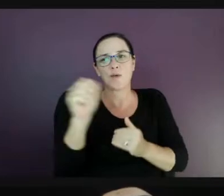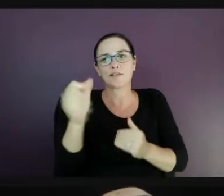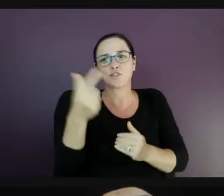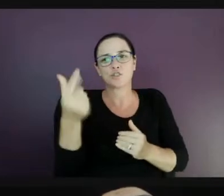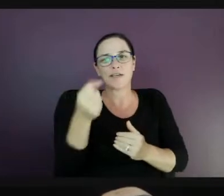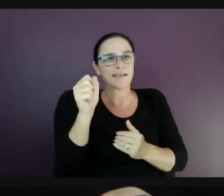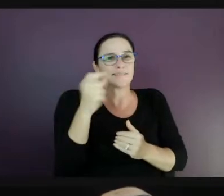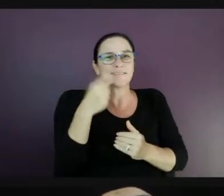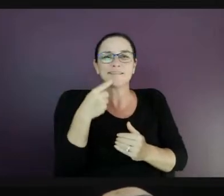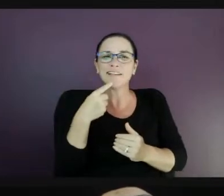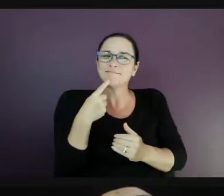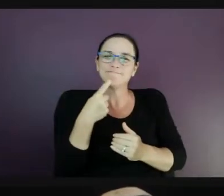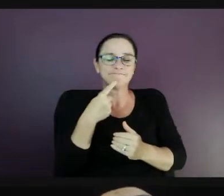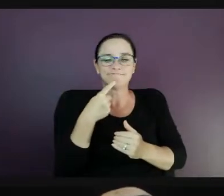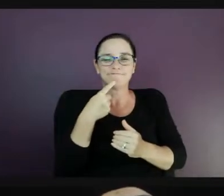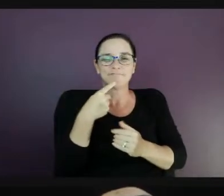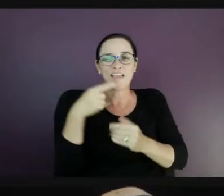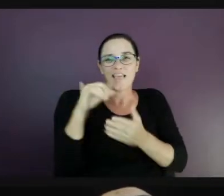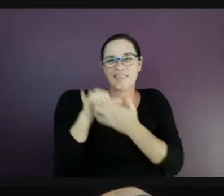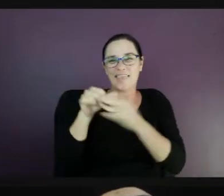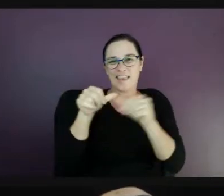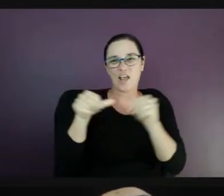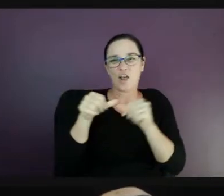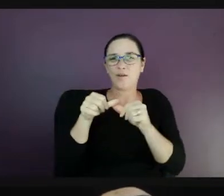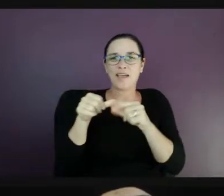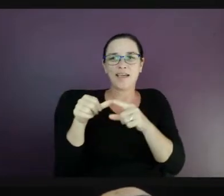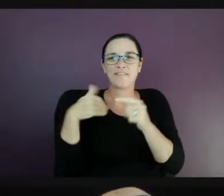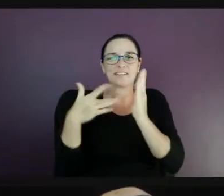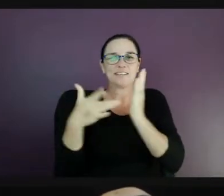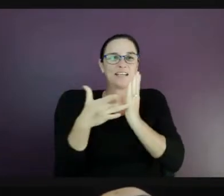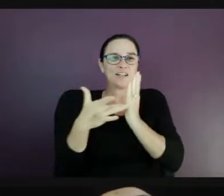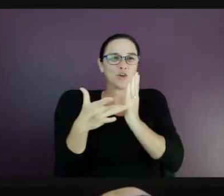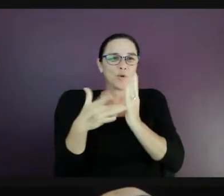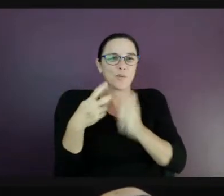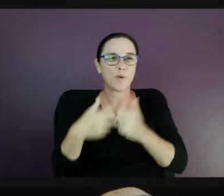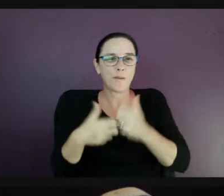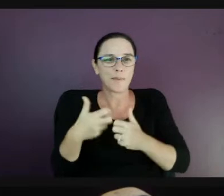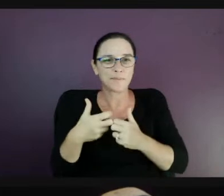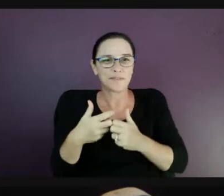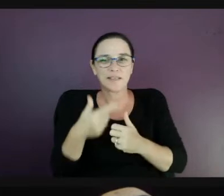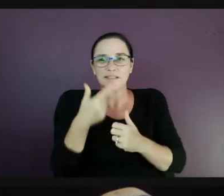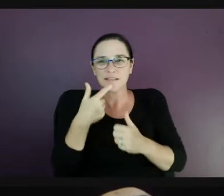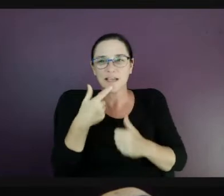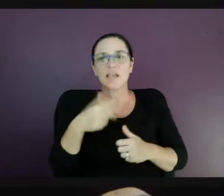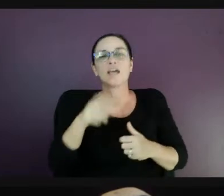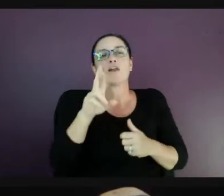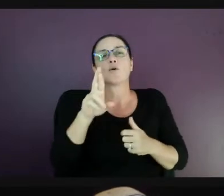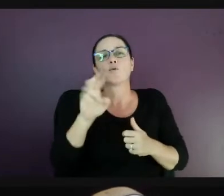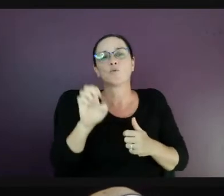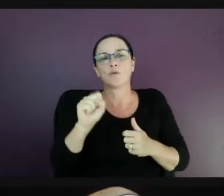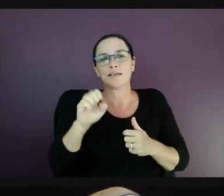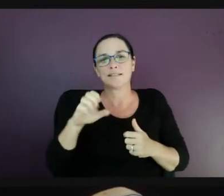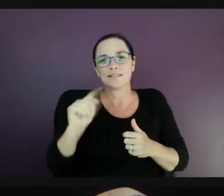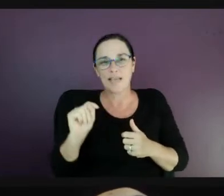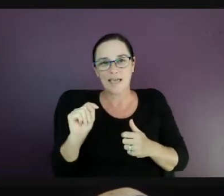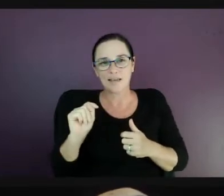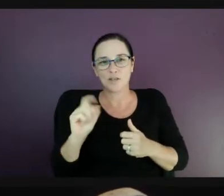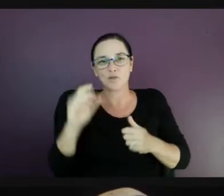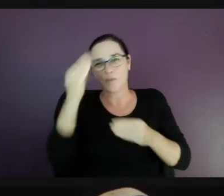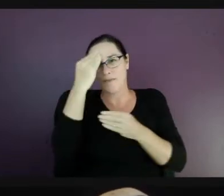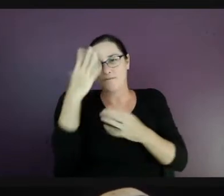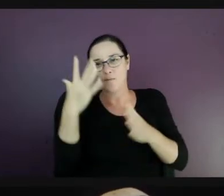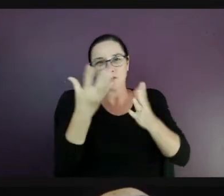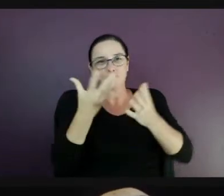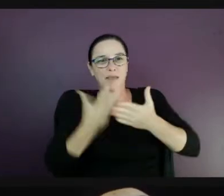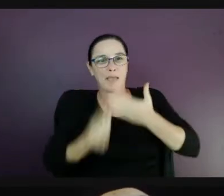station is experiencing technical issues. They note that it was then reset, and you see there's a data gap, some offset